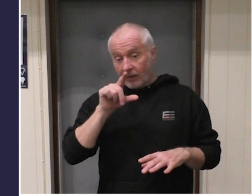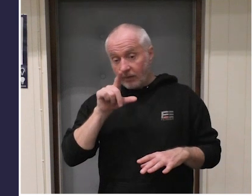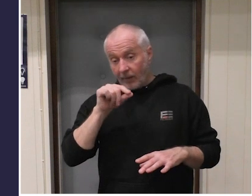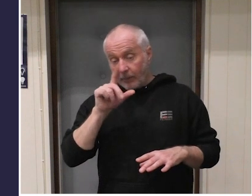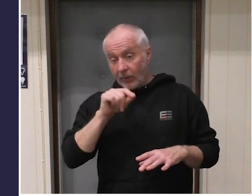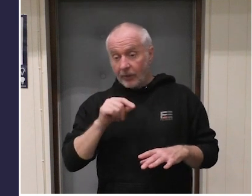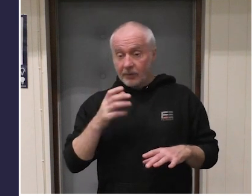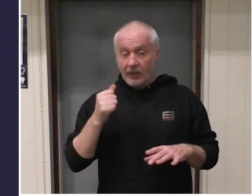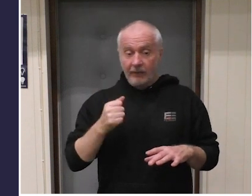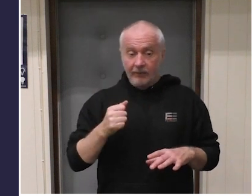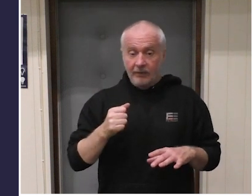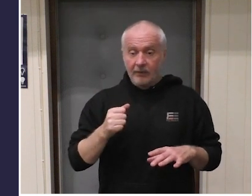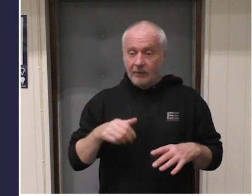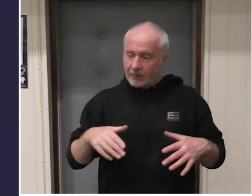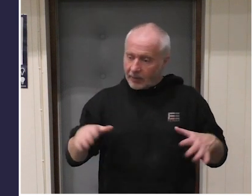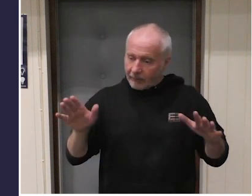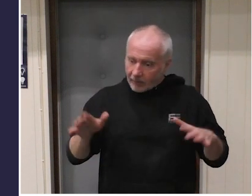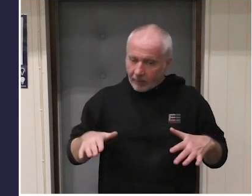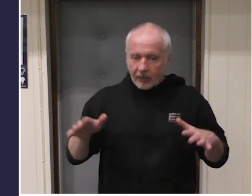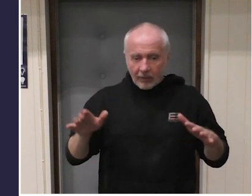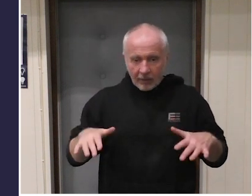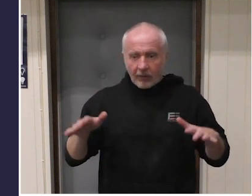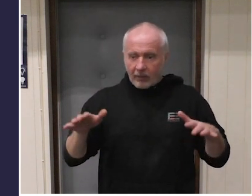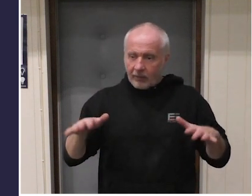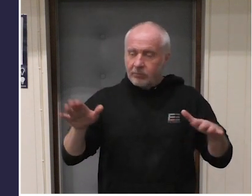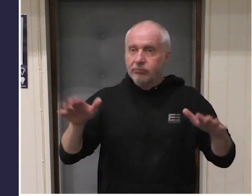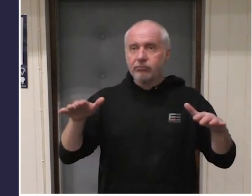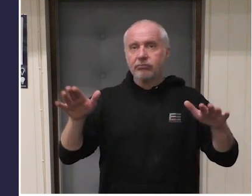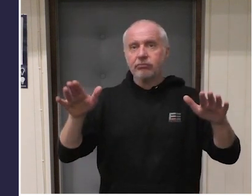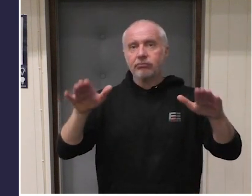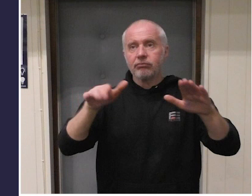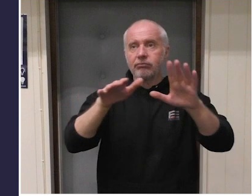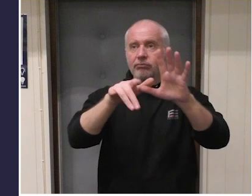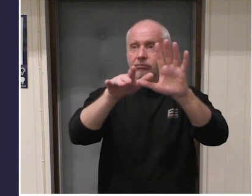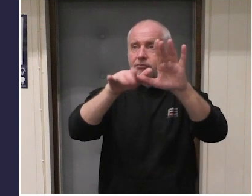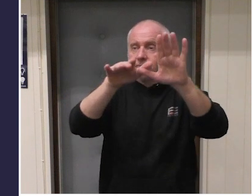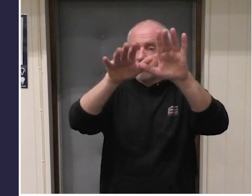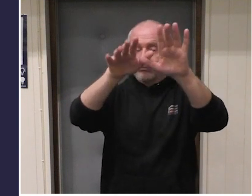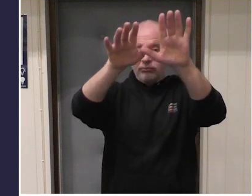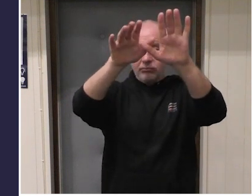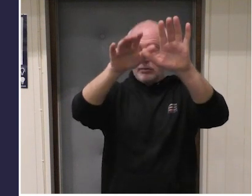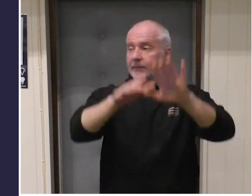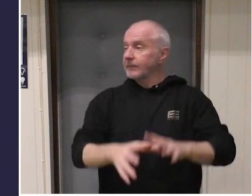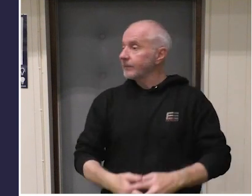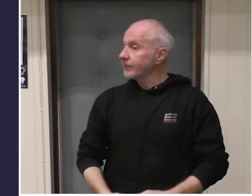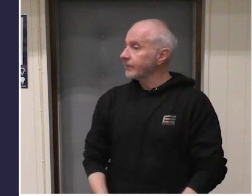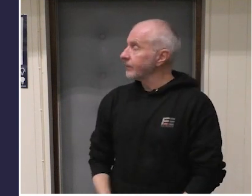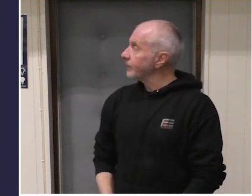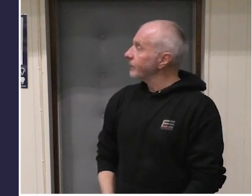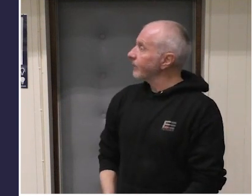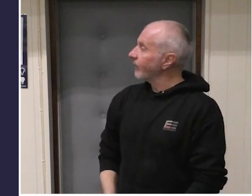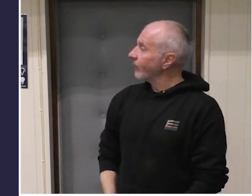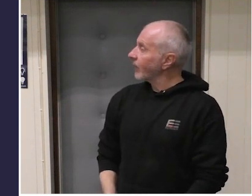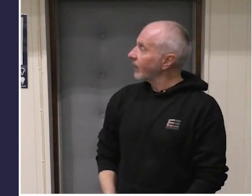thermal regulation, and they've found that actually if they jump between trees, they could be, their fall could be slowed somewhat.